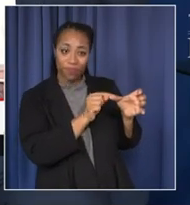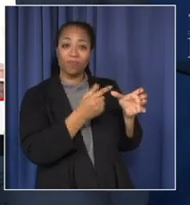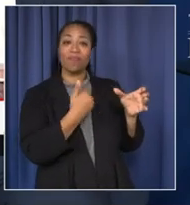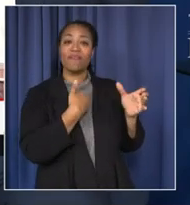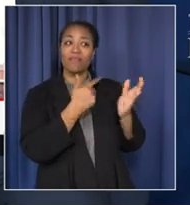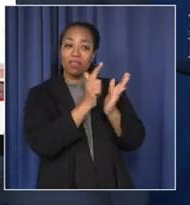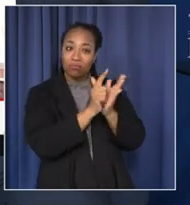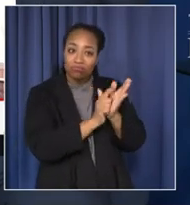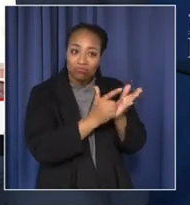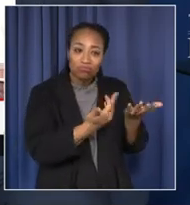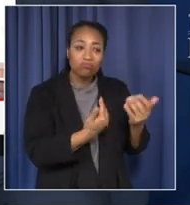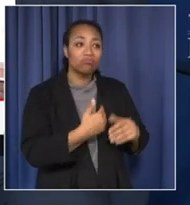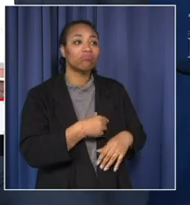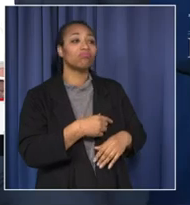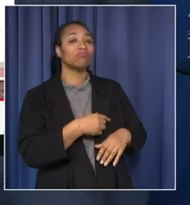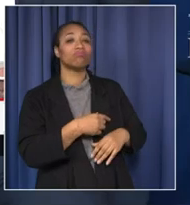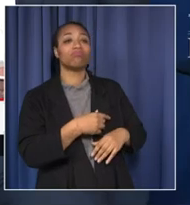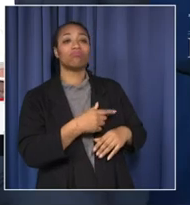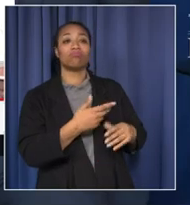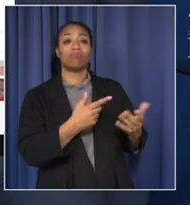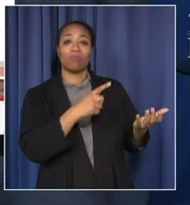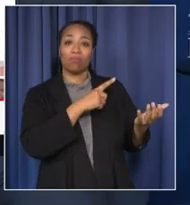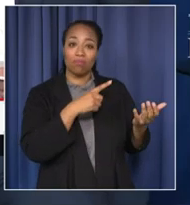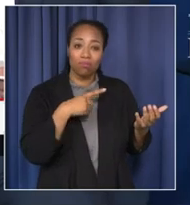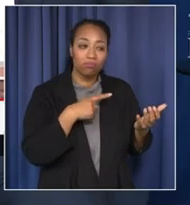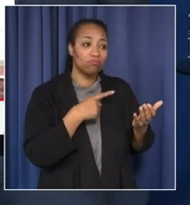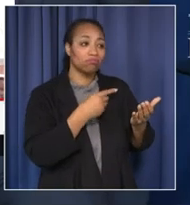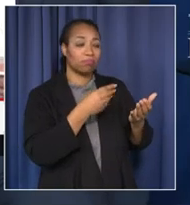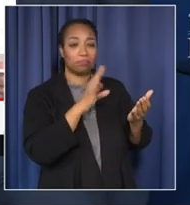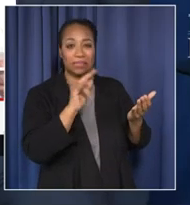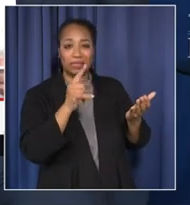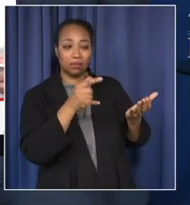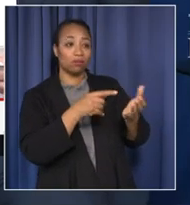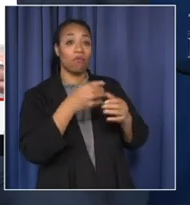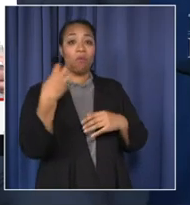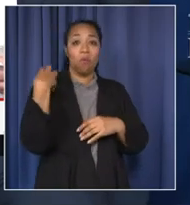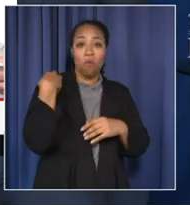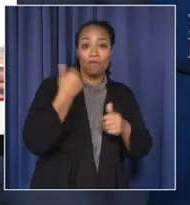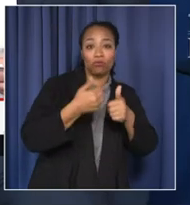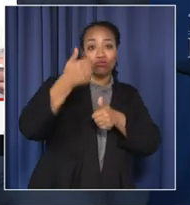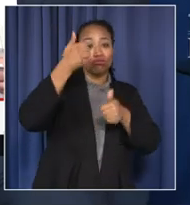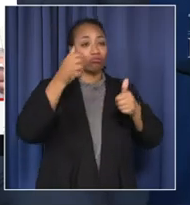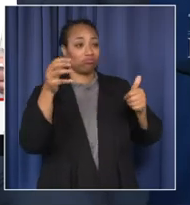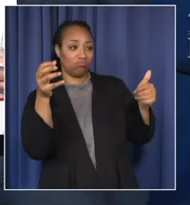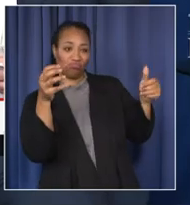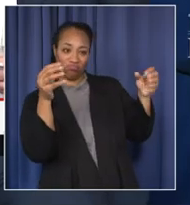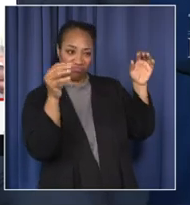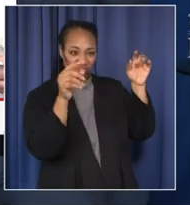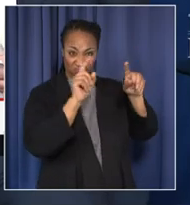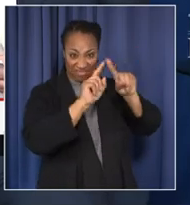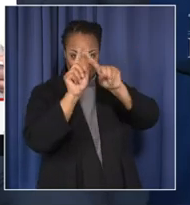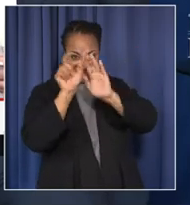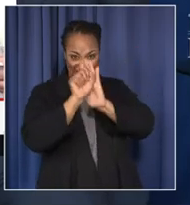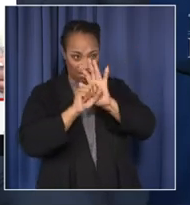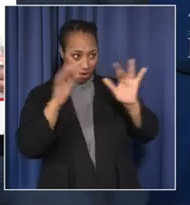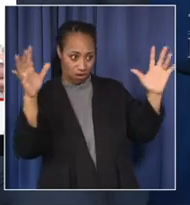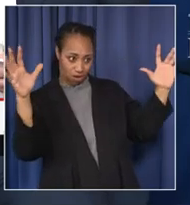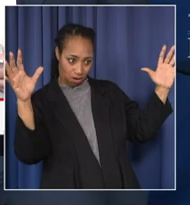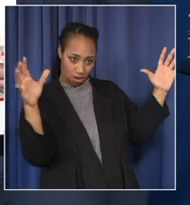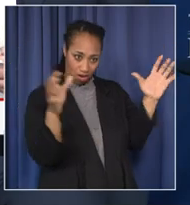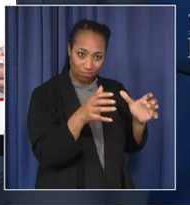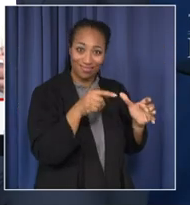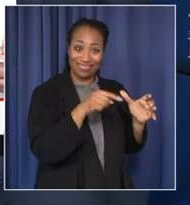officials, and from cities and towns of all sizes. And so what I find really interesting is that no matter where you're from in